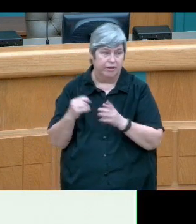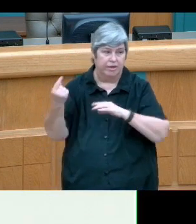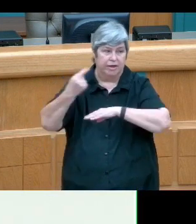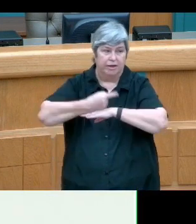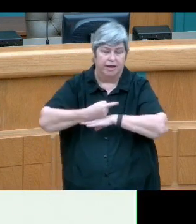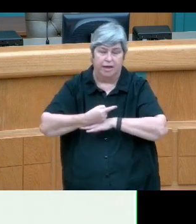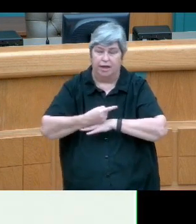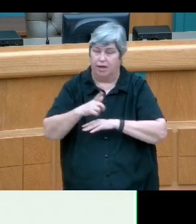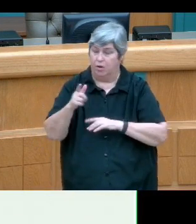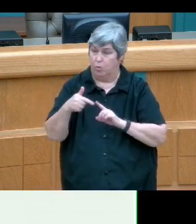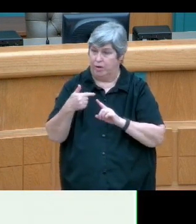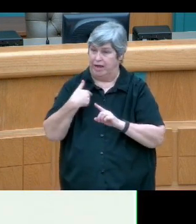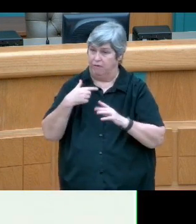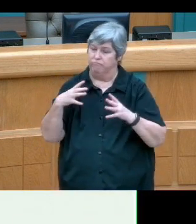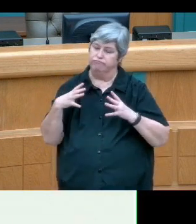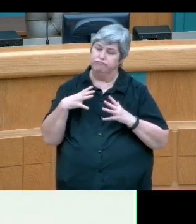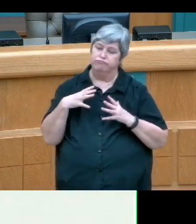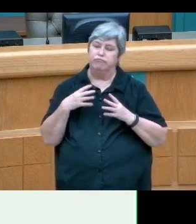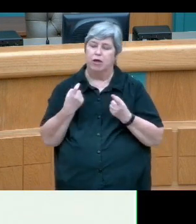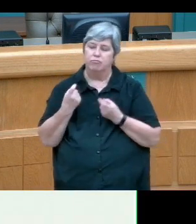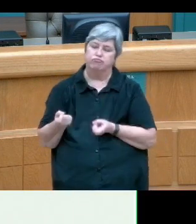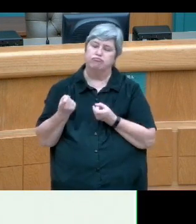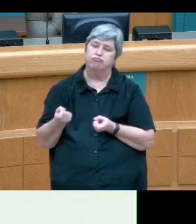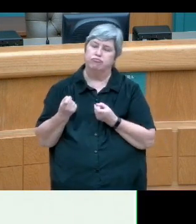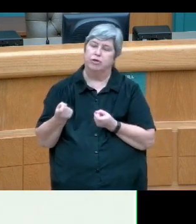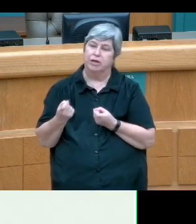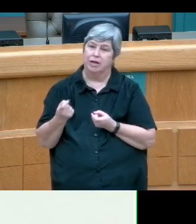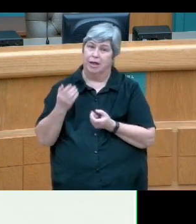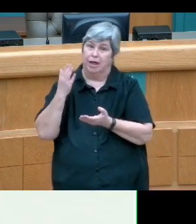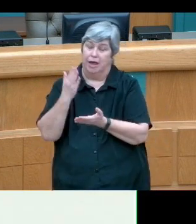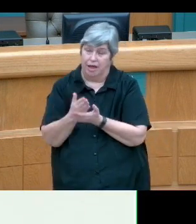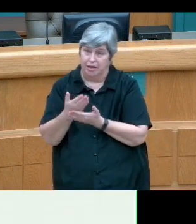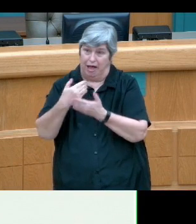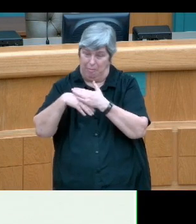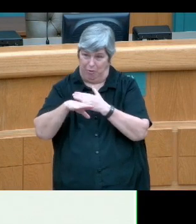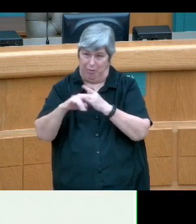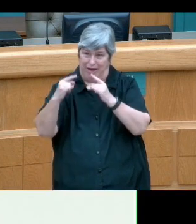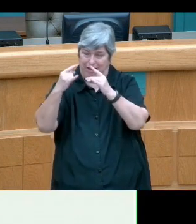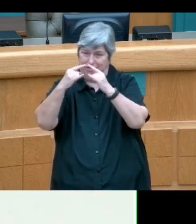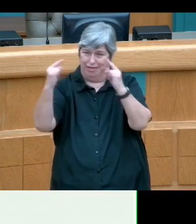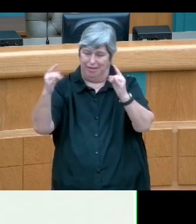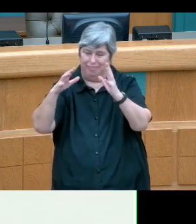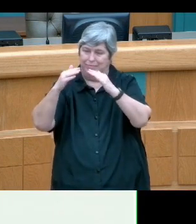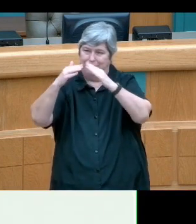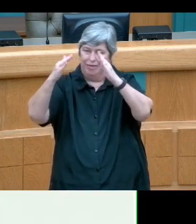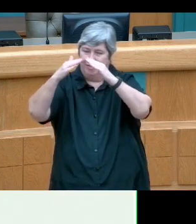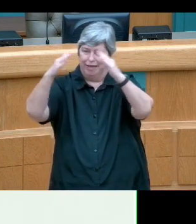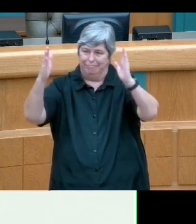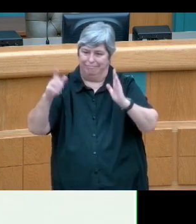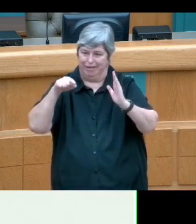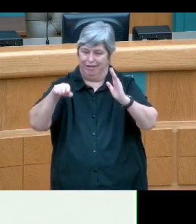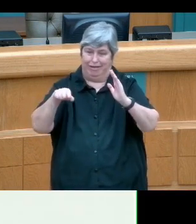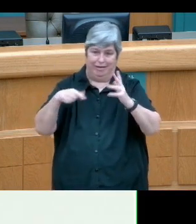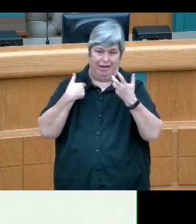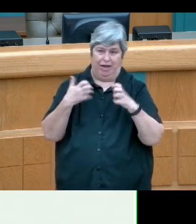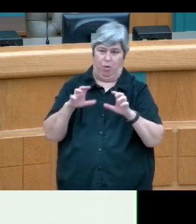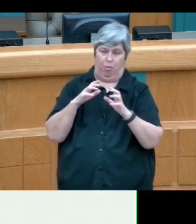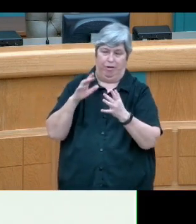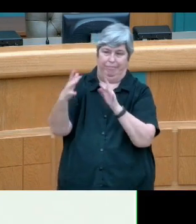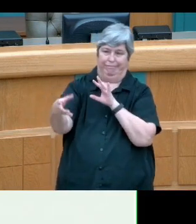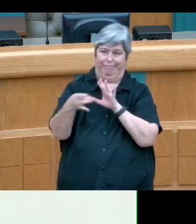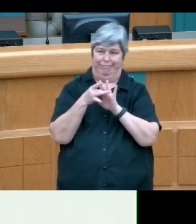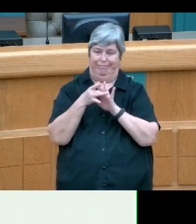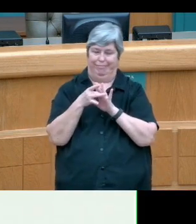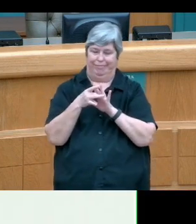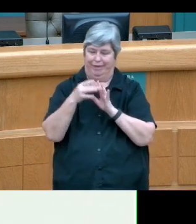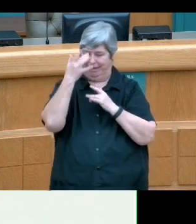day that when I was on vacation skiing, I stopped going into the lodge. So we think this is a good date. It's also the exact date